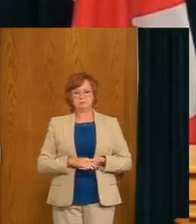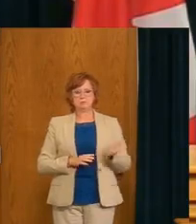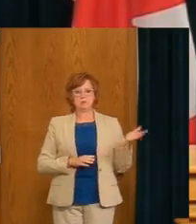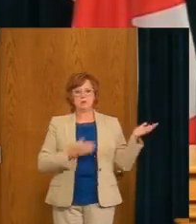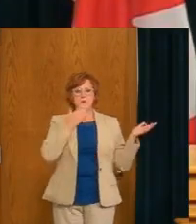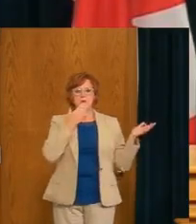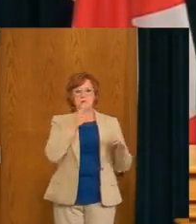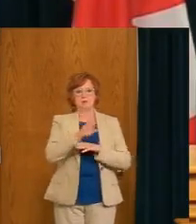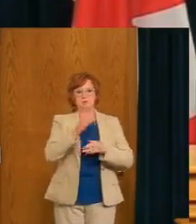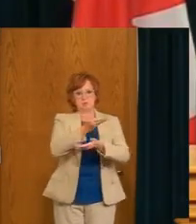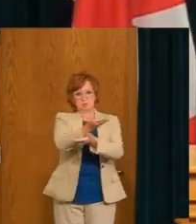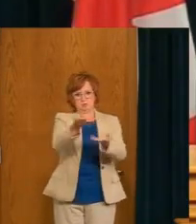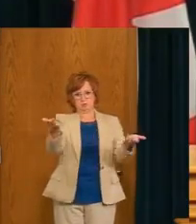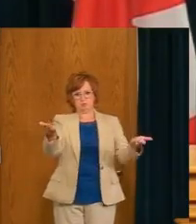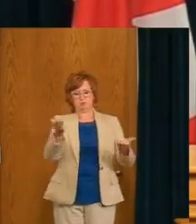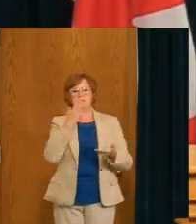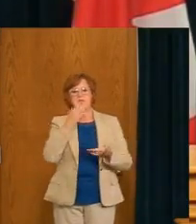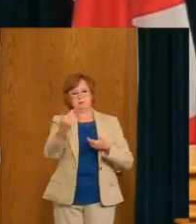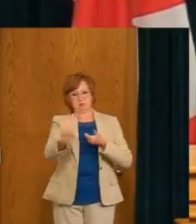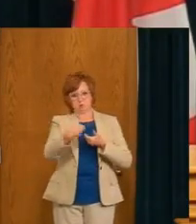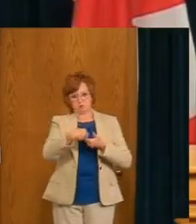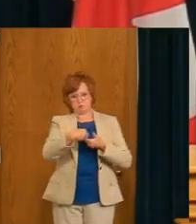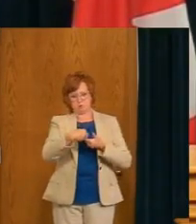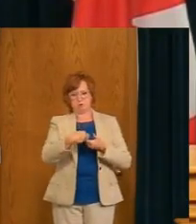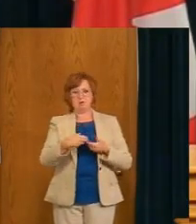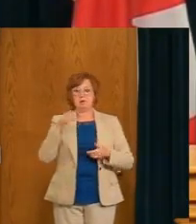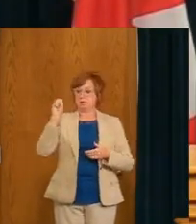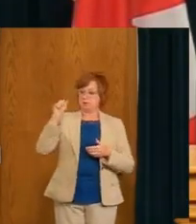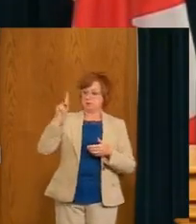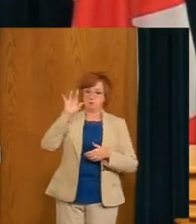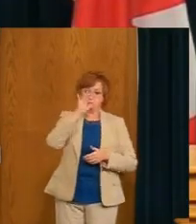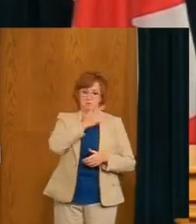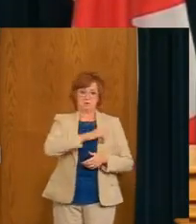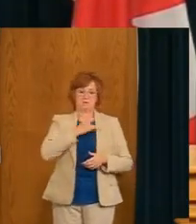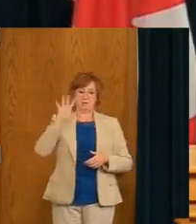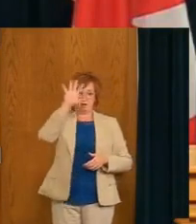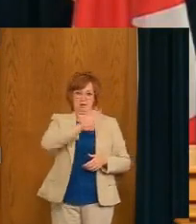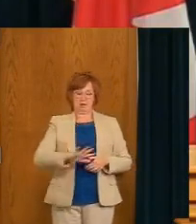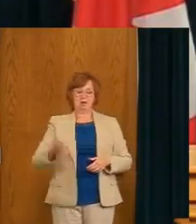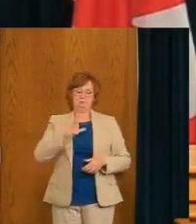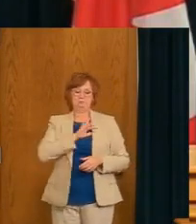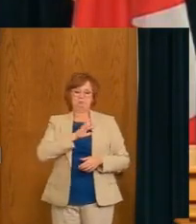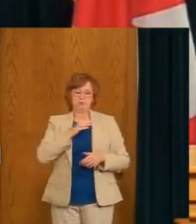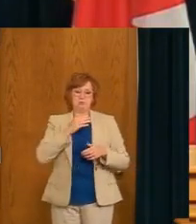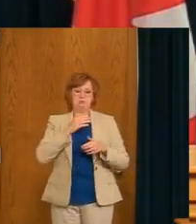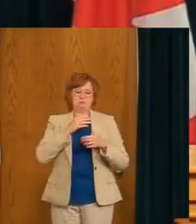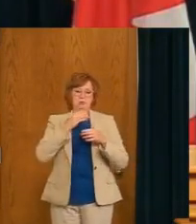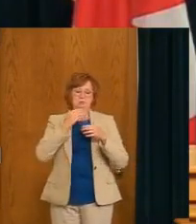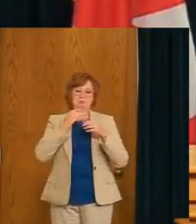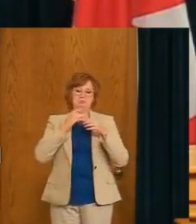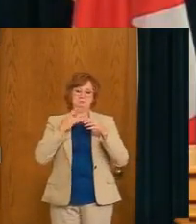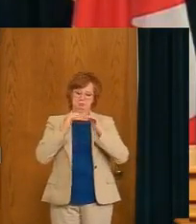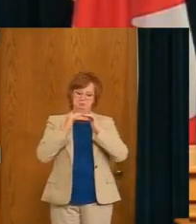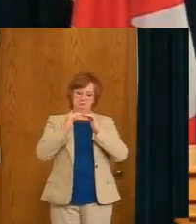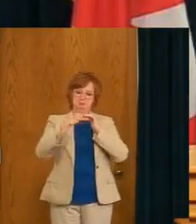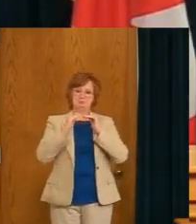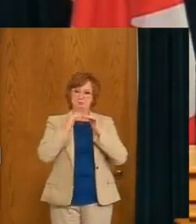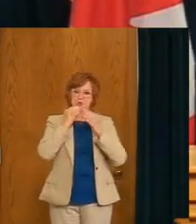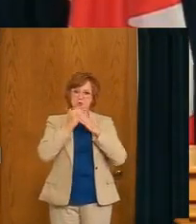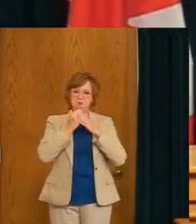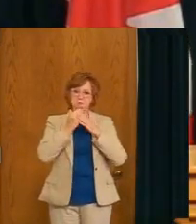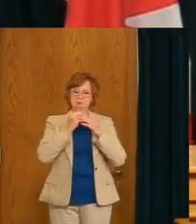Good afternoon, everyone, and thank you for joining us today. Saskatchewan is today in a very good place. As we get ready to remove all of